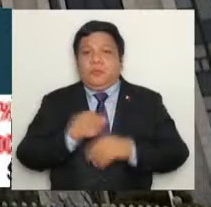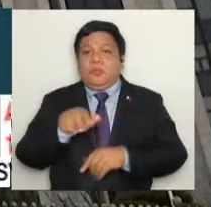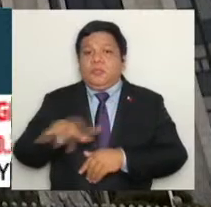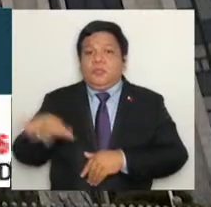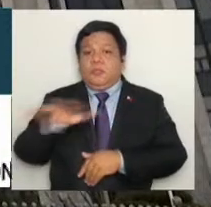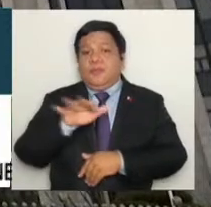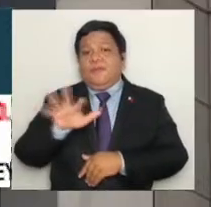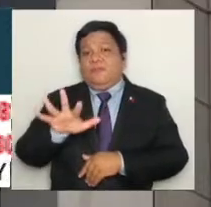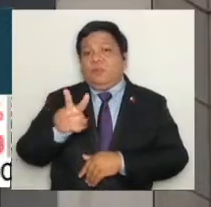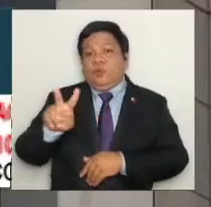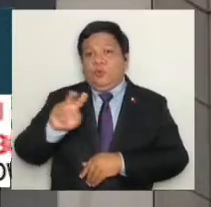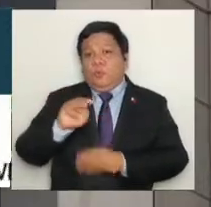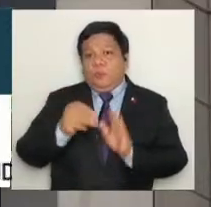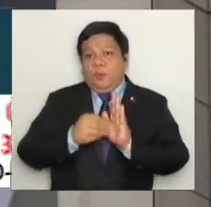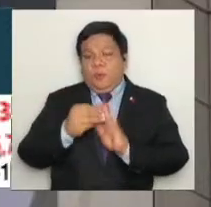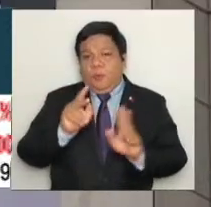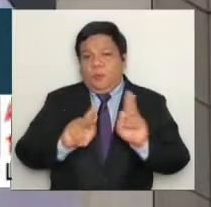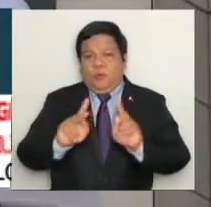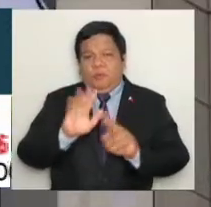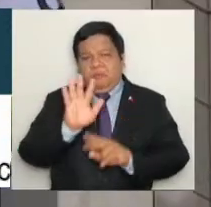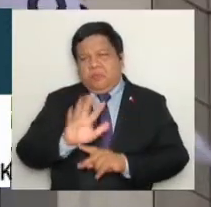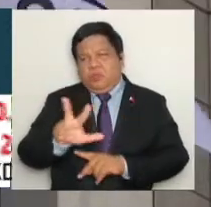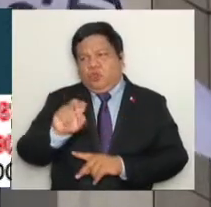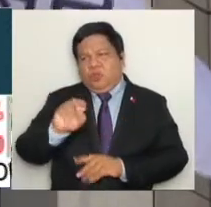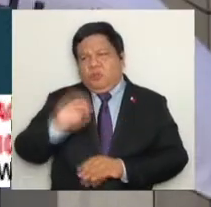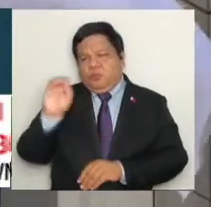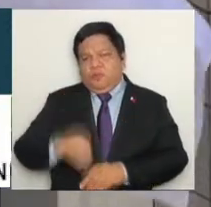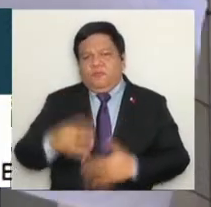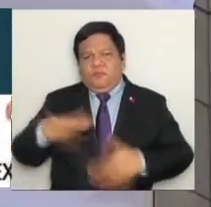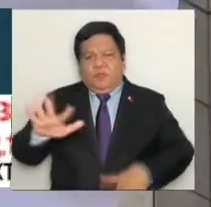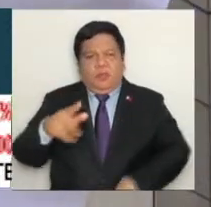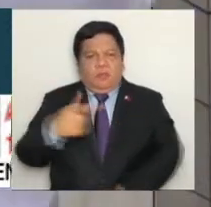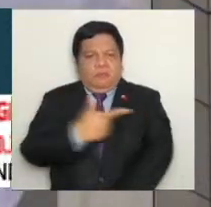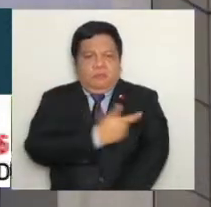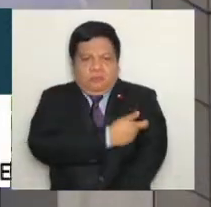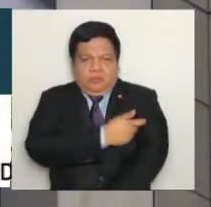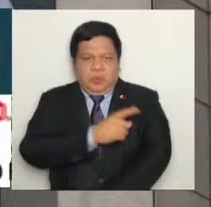million population have received at least one vaccine dose.